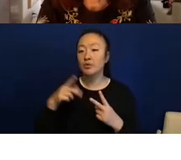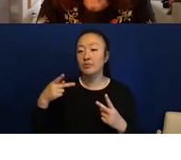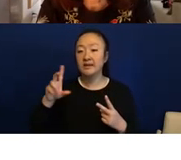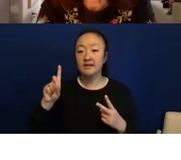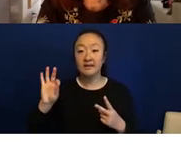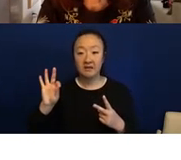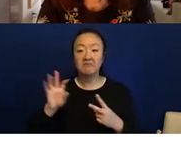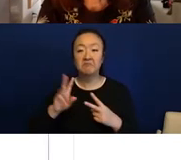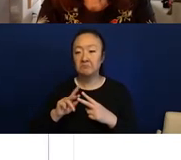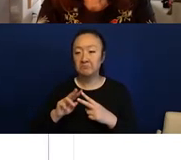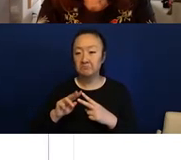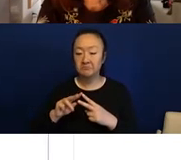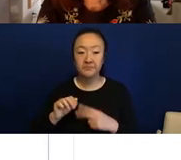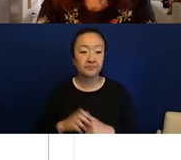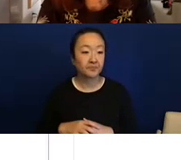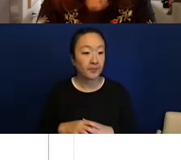format. And